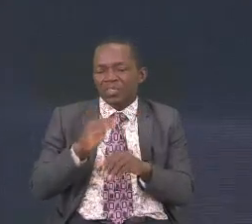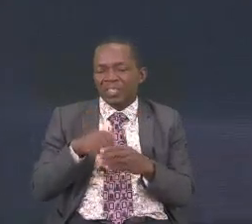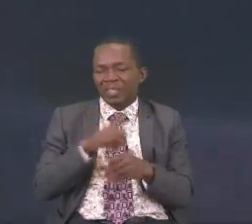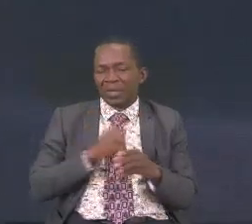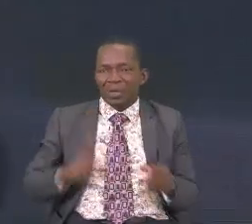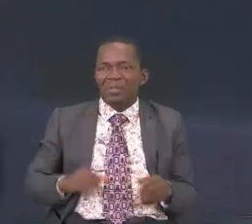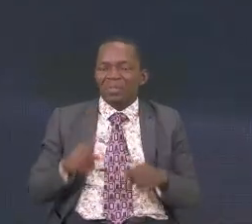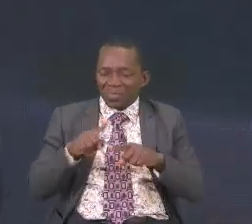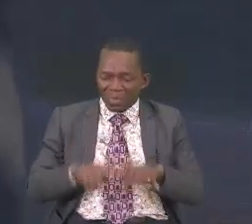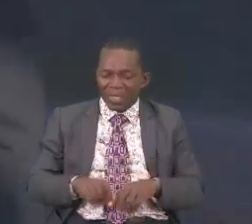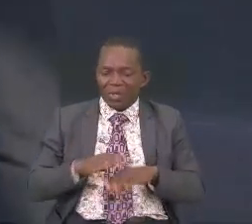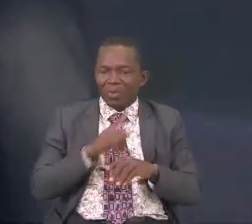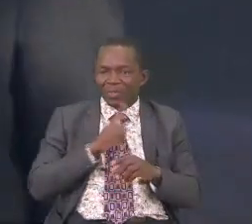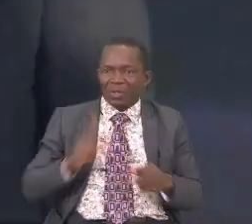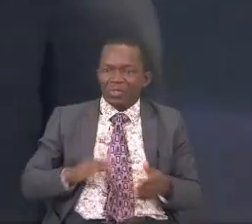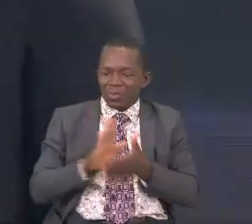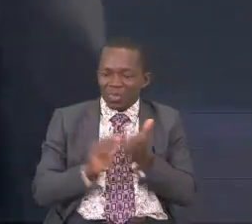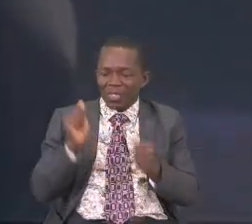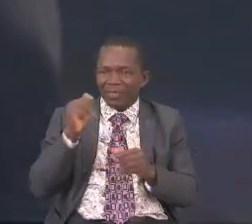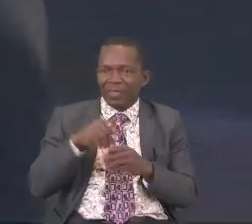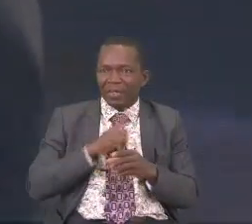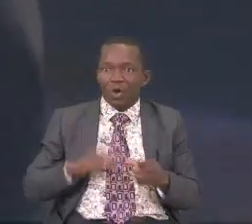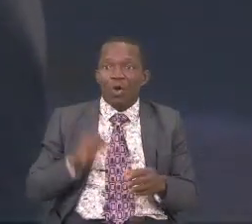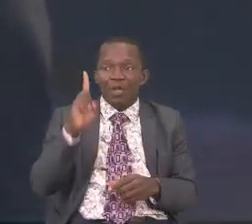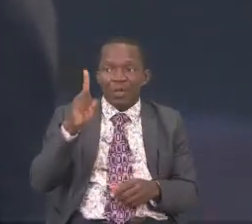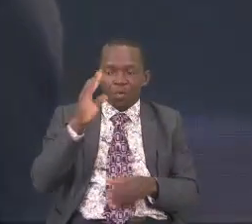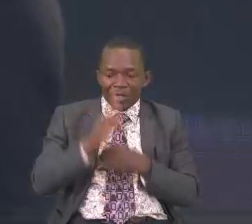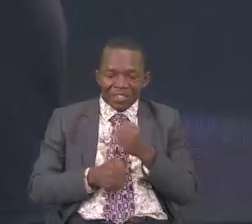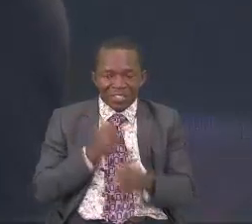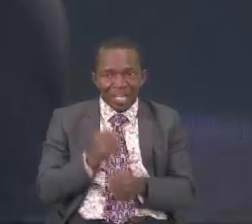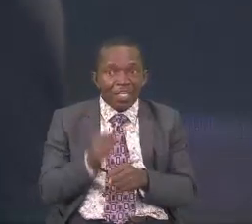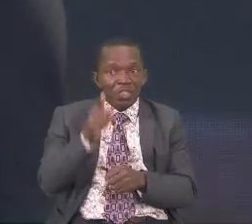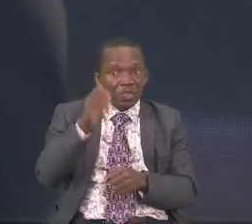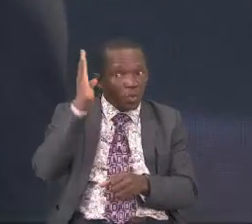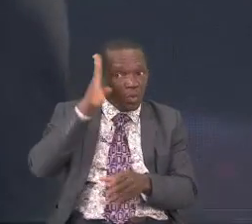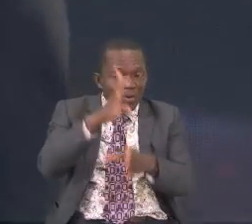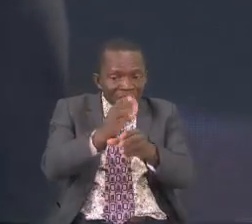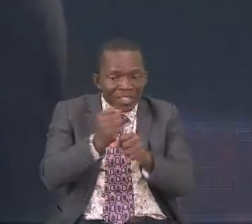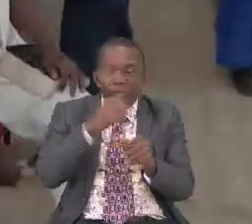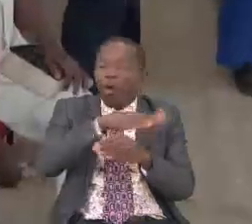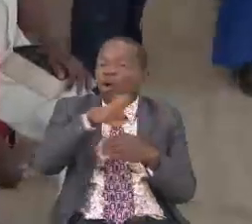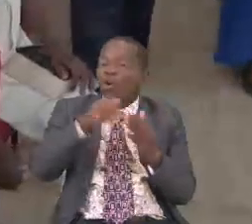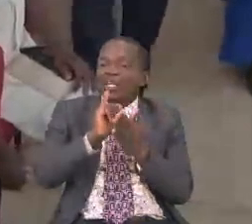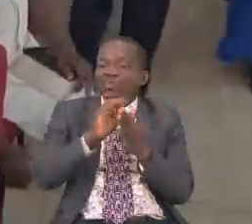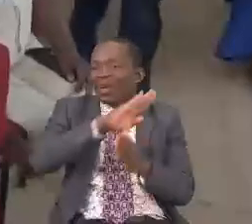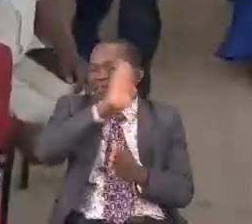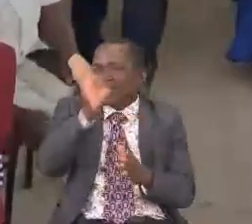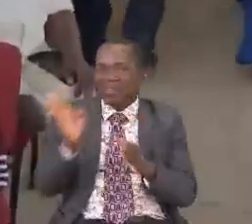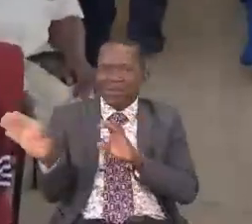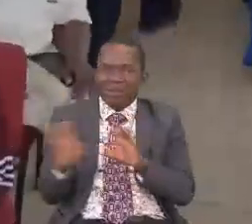God you're believing God in one year you can do what you have not done in 20 years